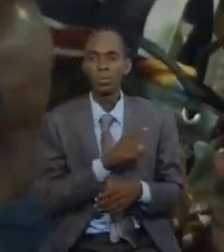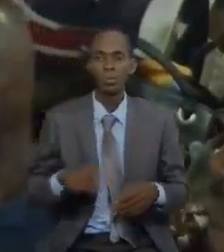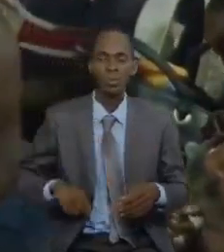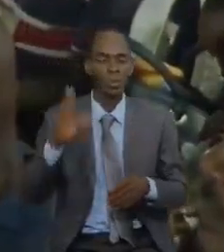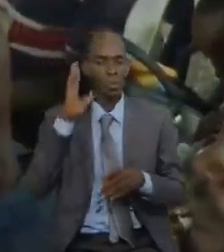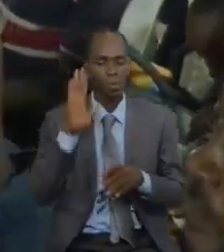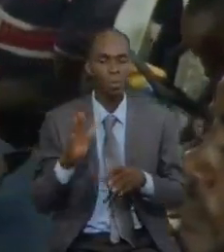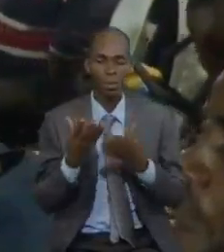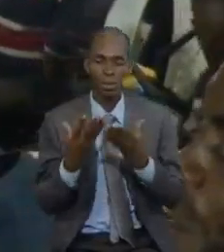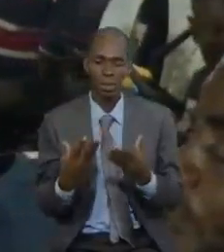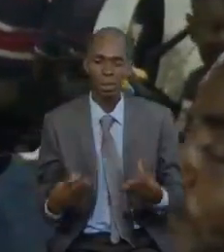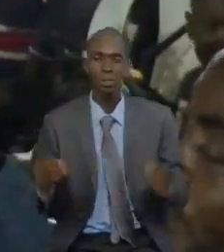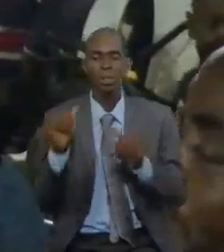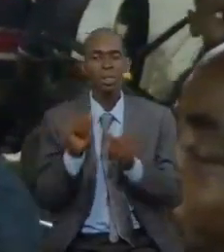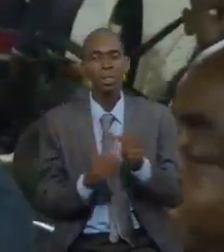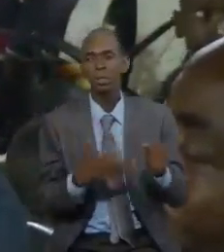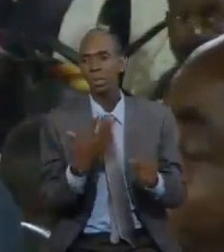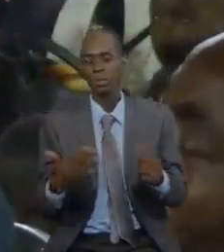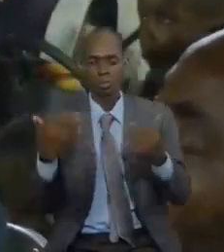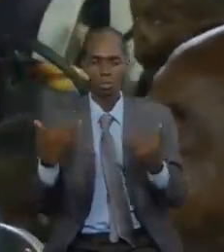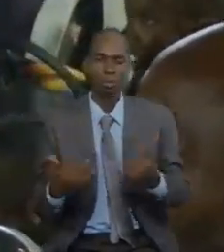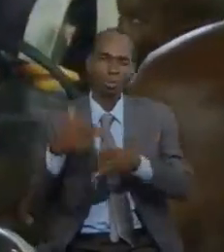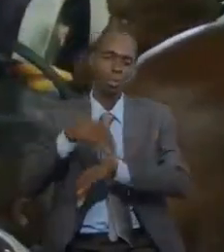settle everything tonight.